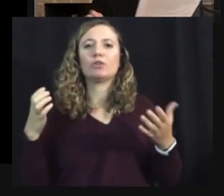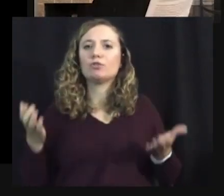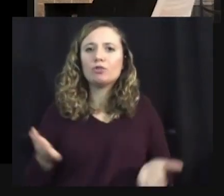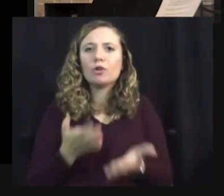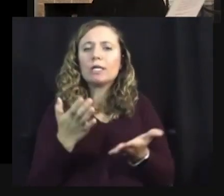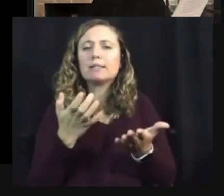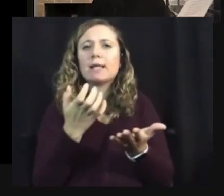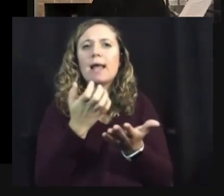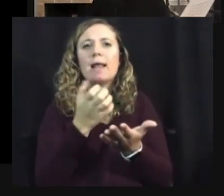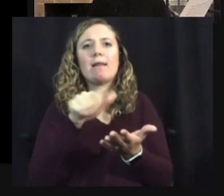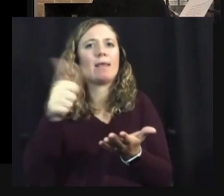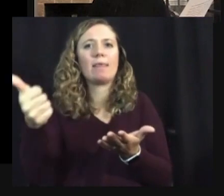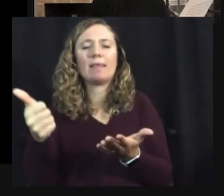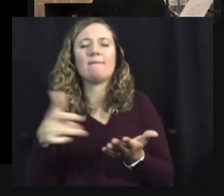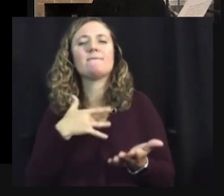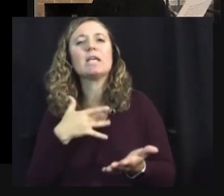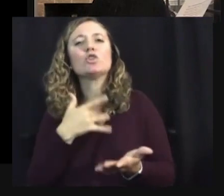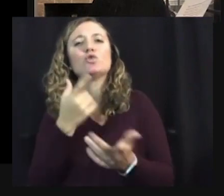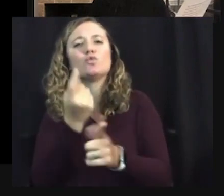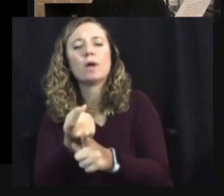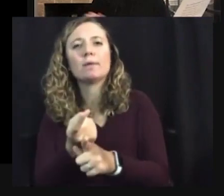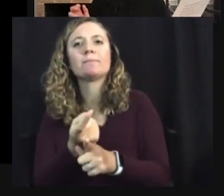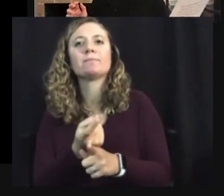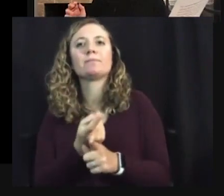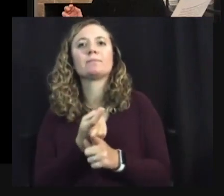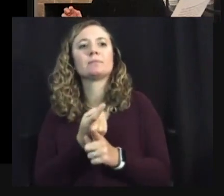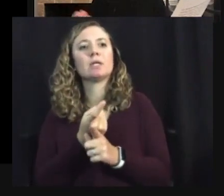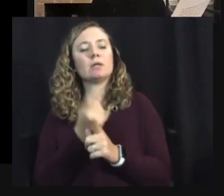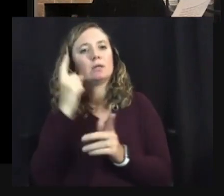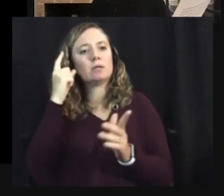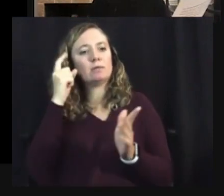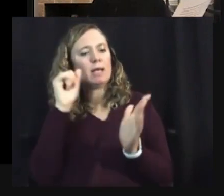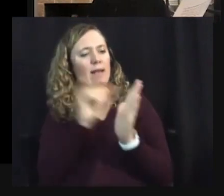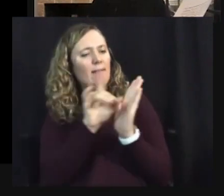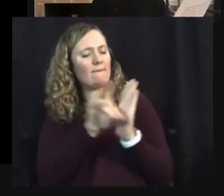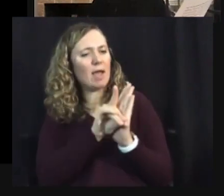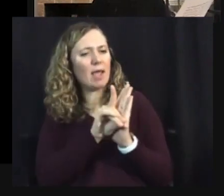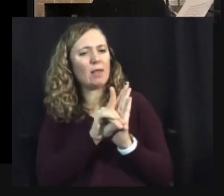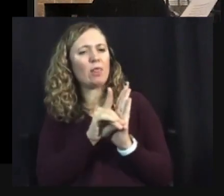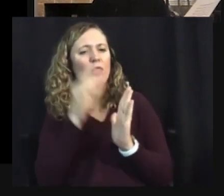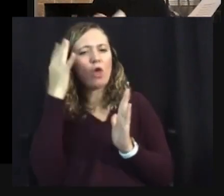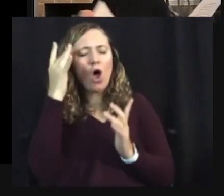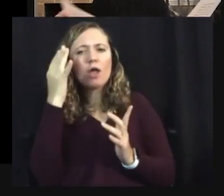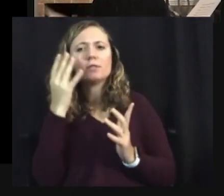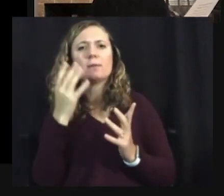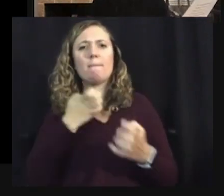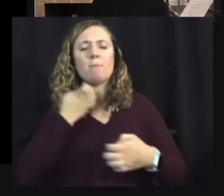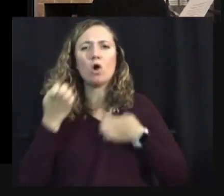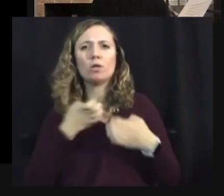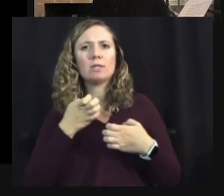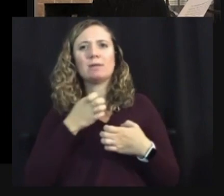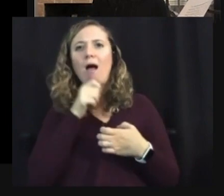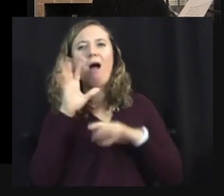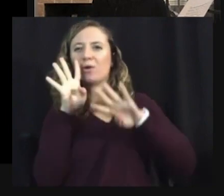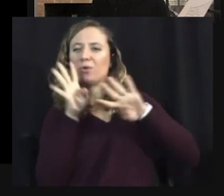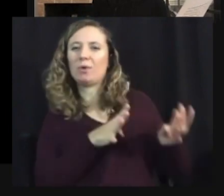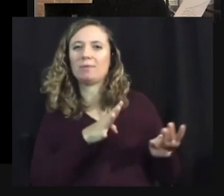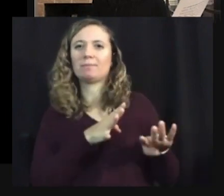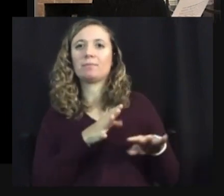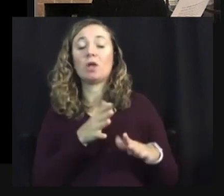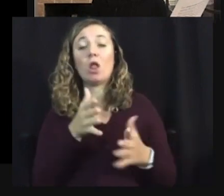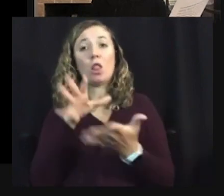right. Identify emotions and thoughts instead of ignoring them. Learn from people who cannot mask well or at